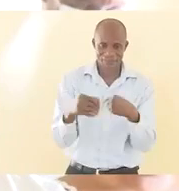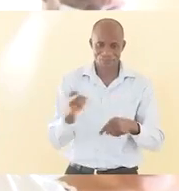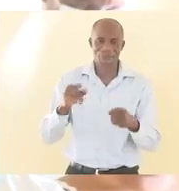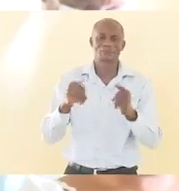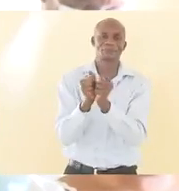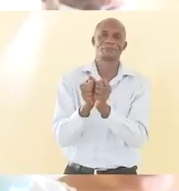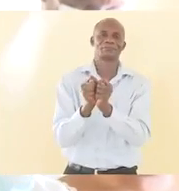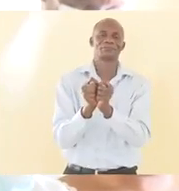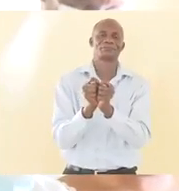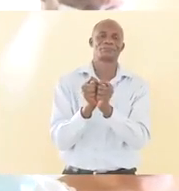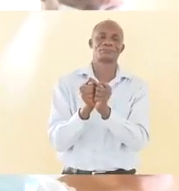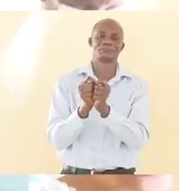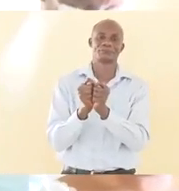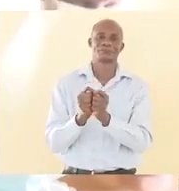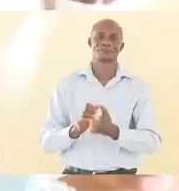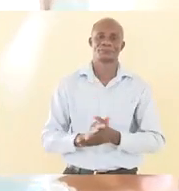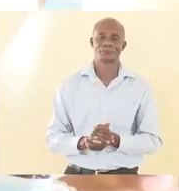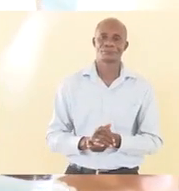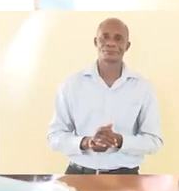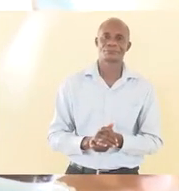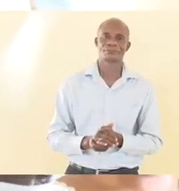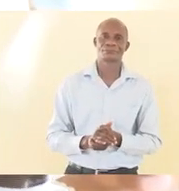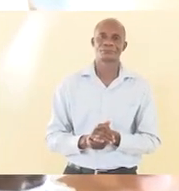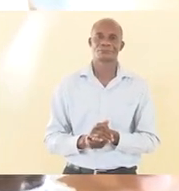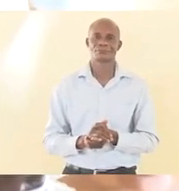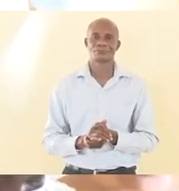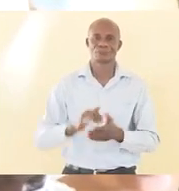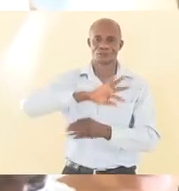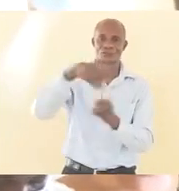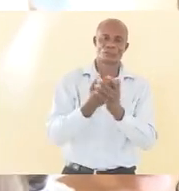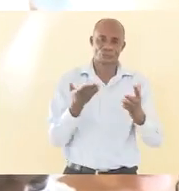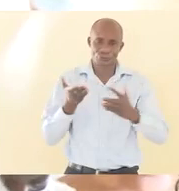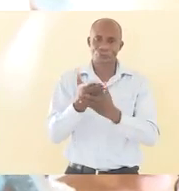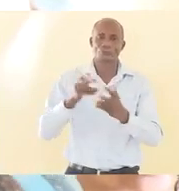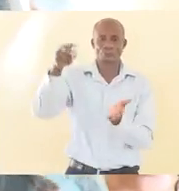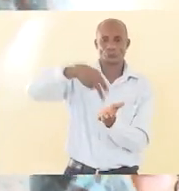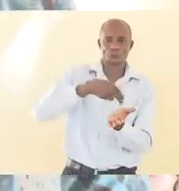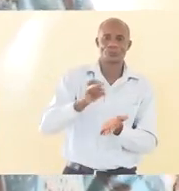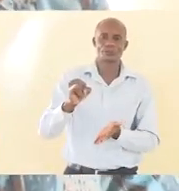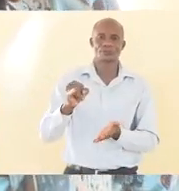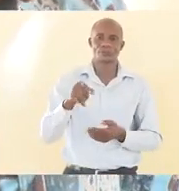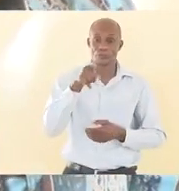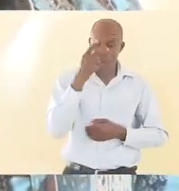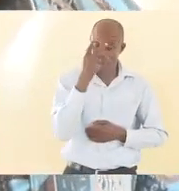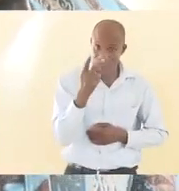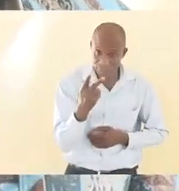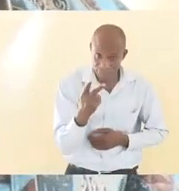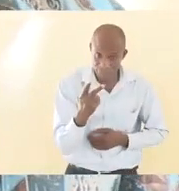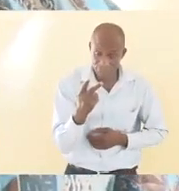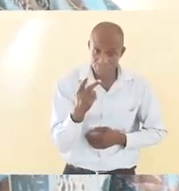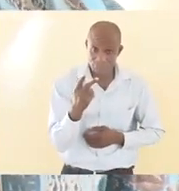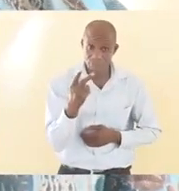brethren. They even prayed. Okay. And got that. Now, all through the reading, you will